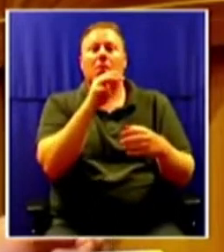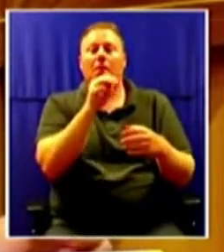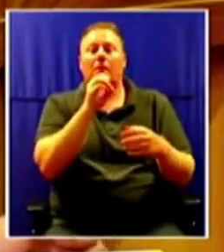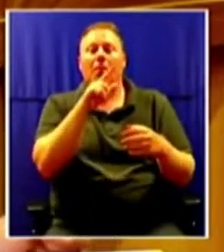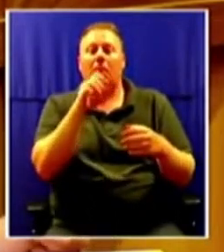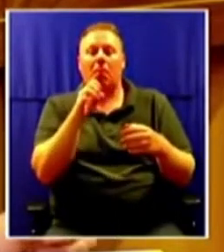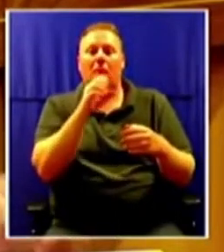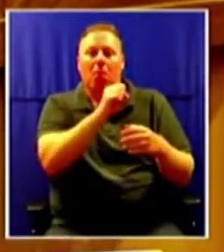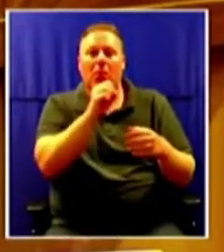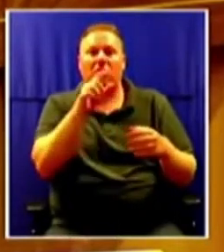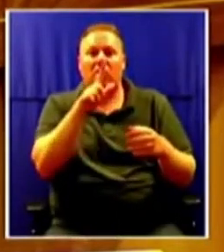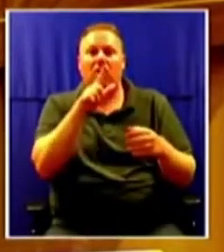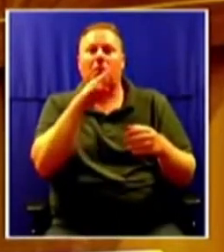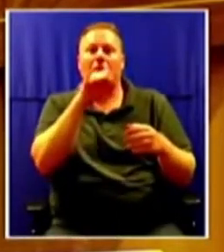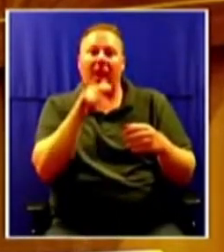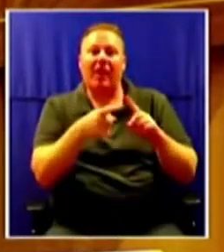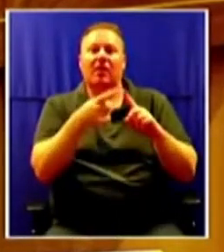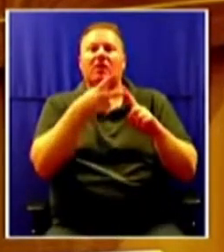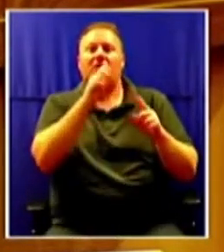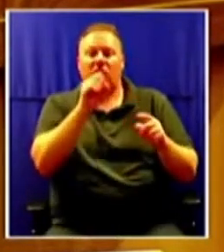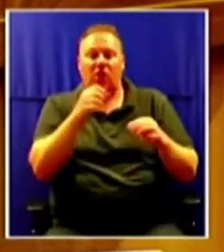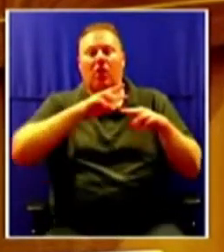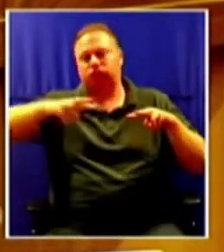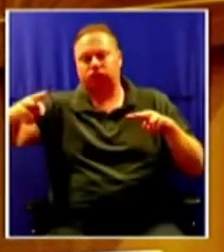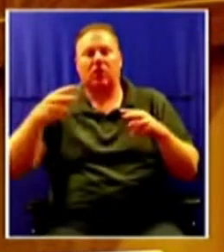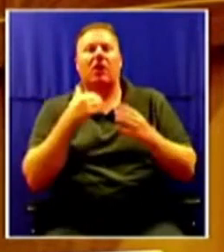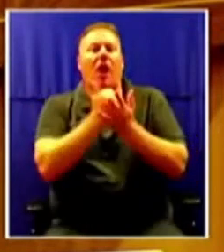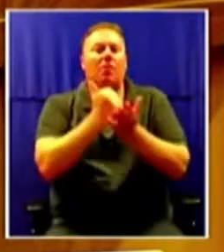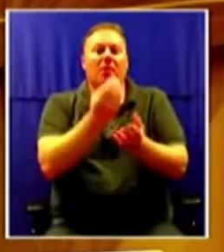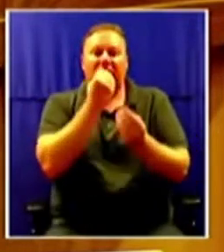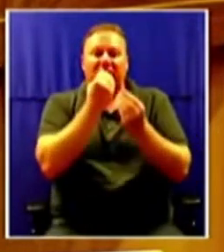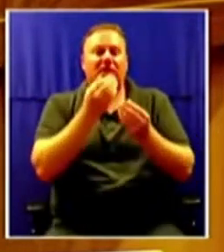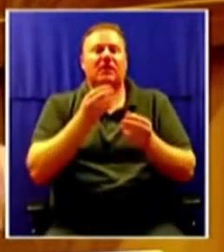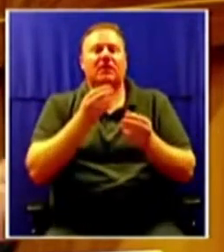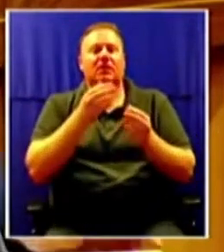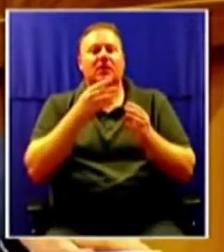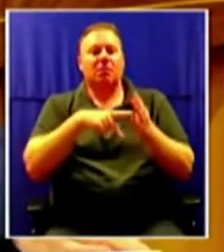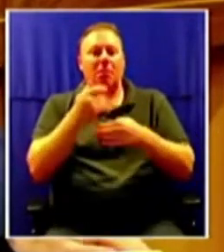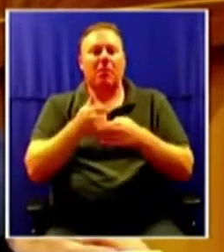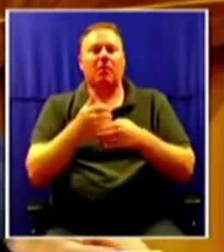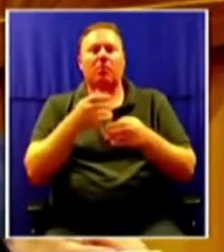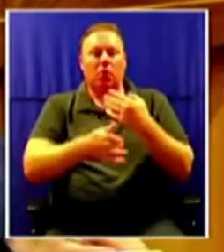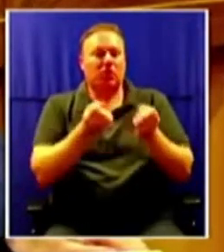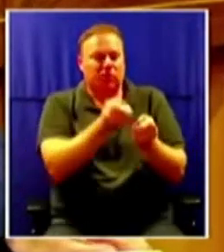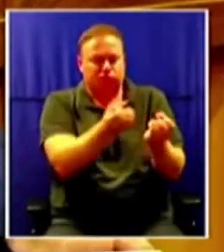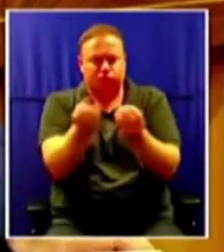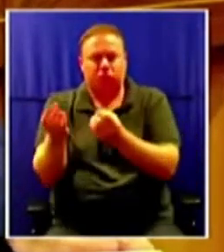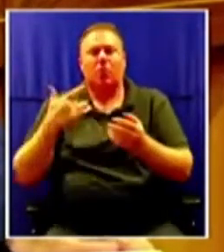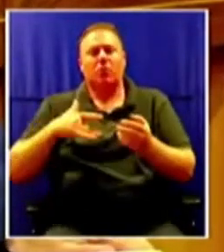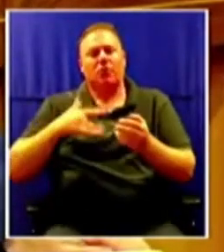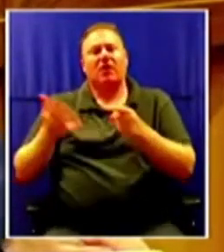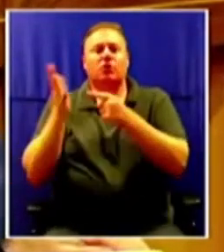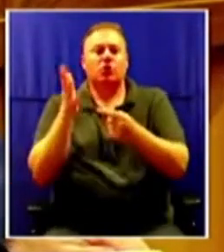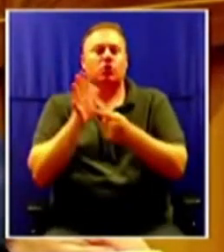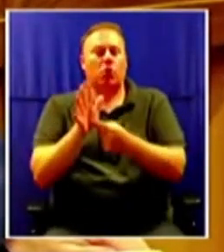together with the private sector, fed hundreds of thousands of the most vulnerable. These municipalities showed that they understand